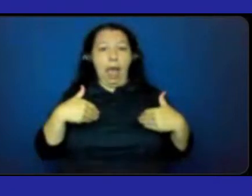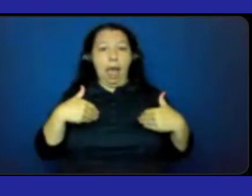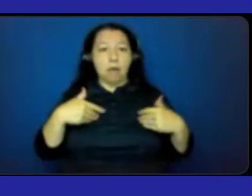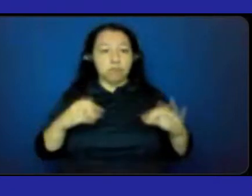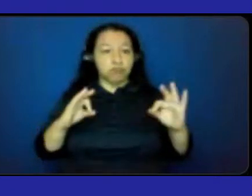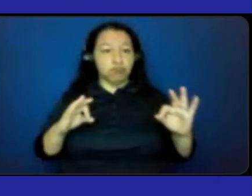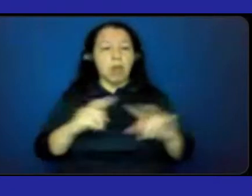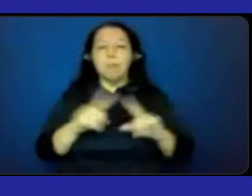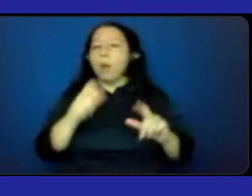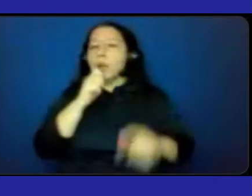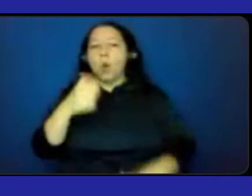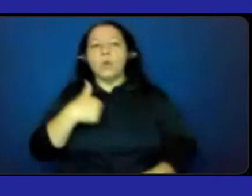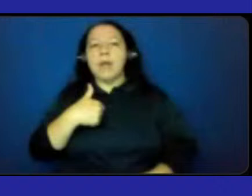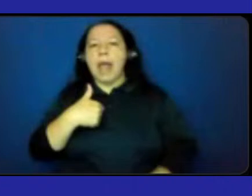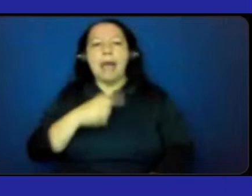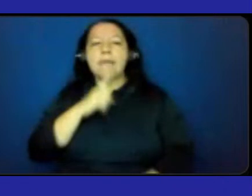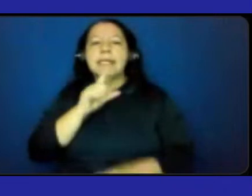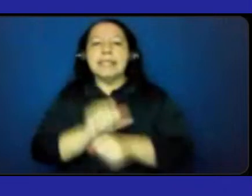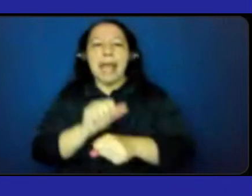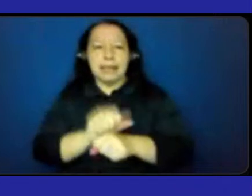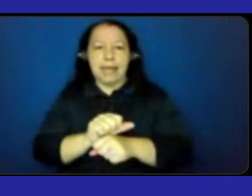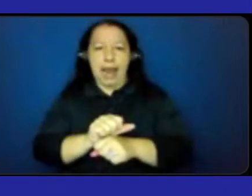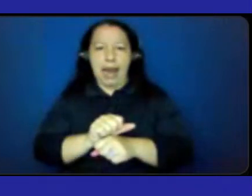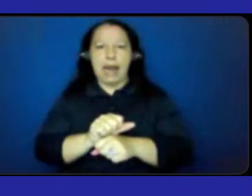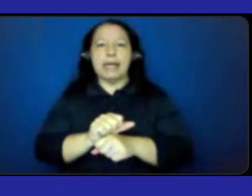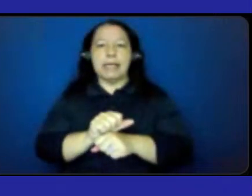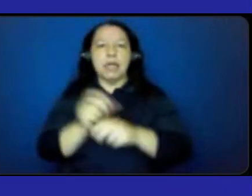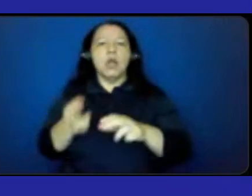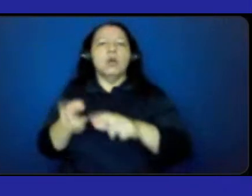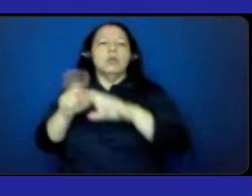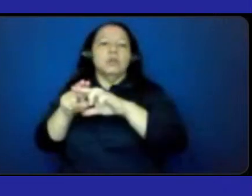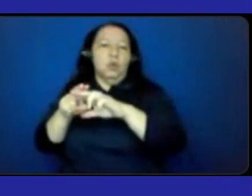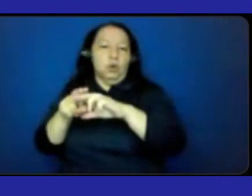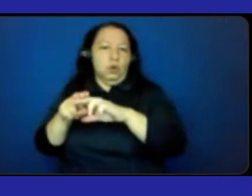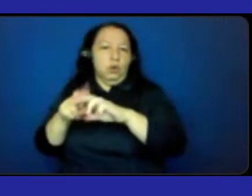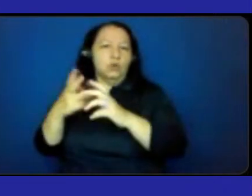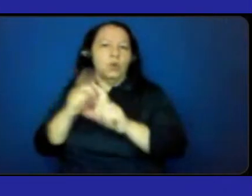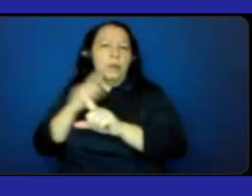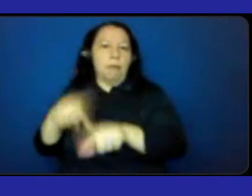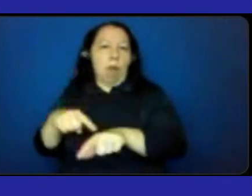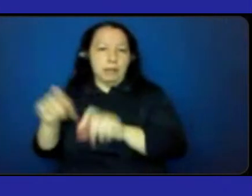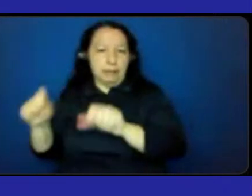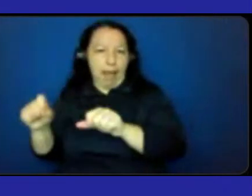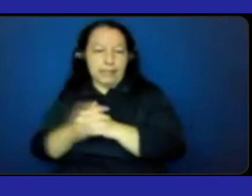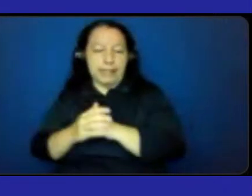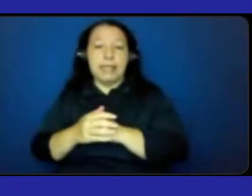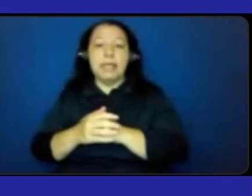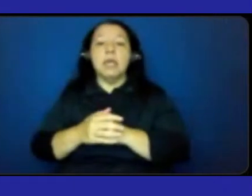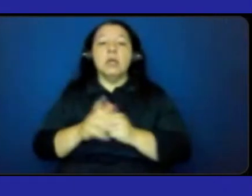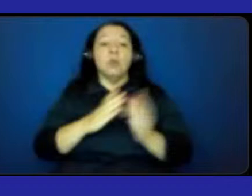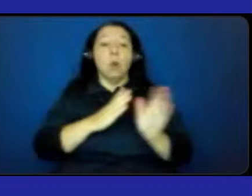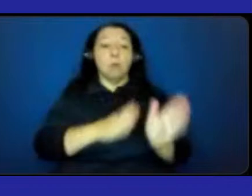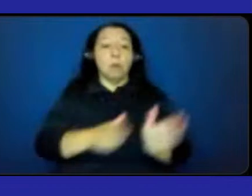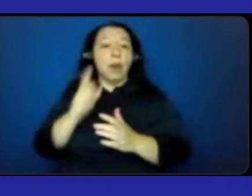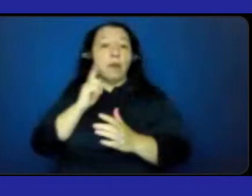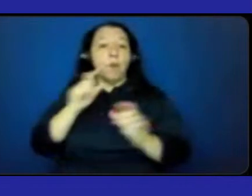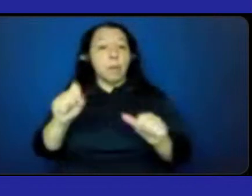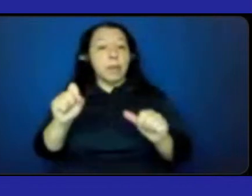have dedicated surge response capacity. So in preparation for potential